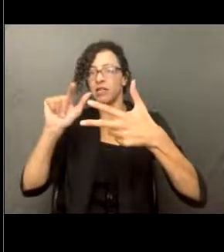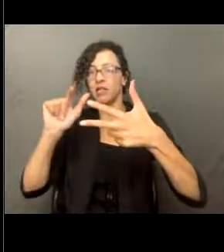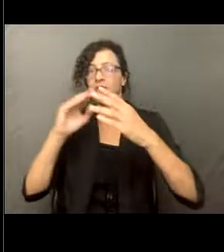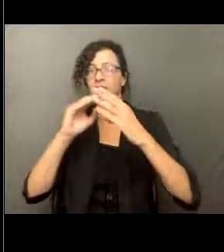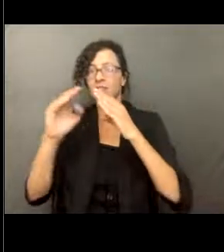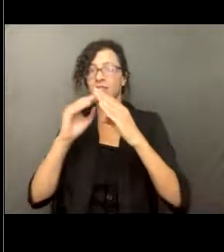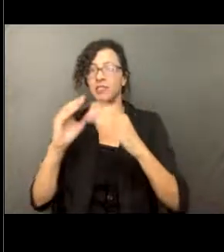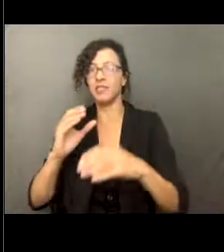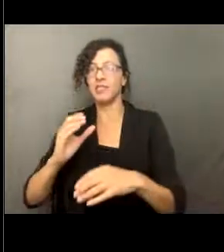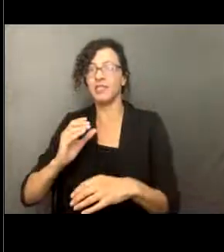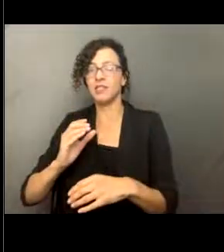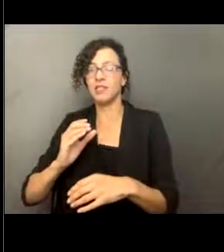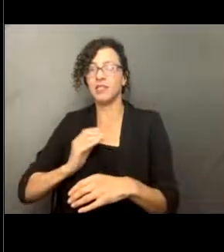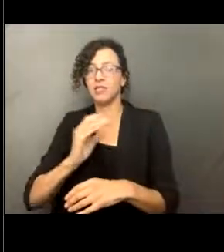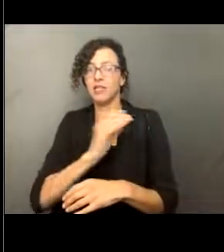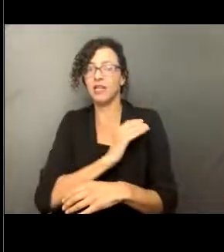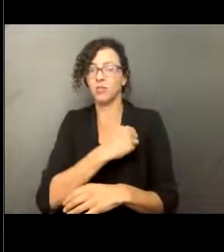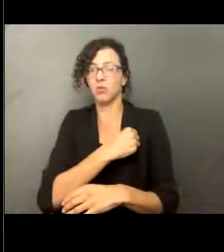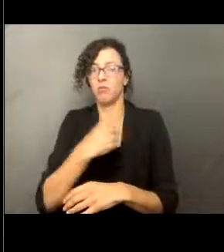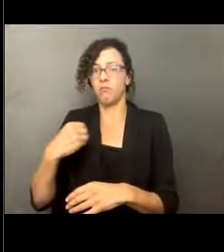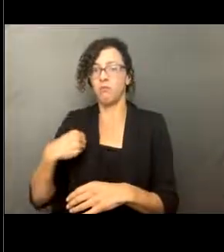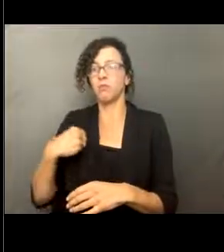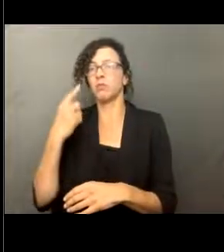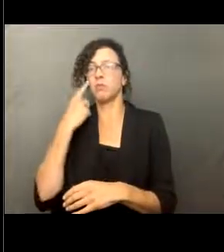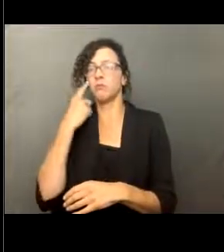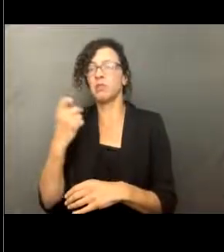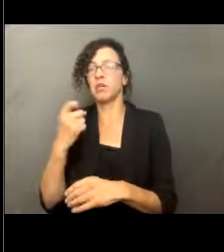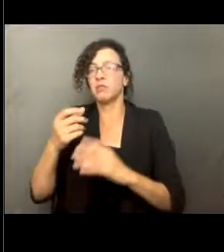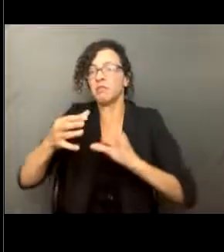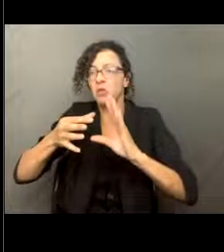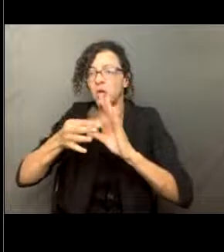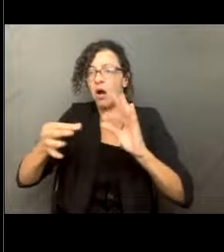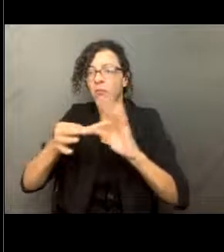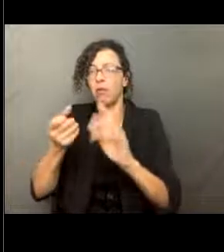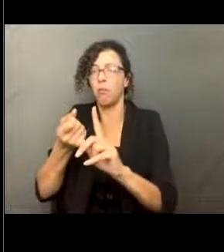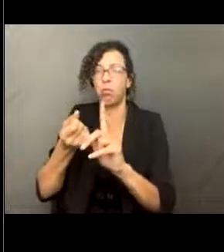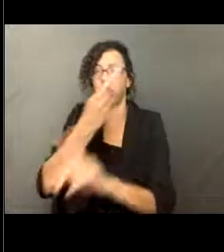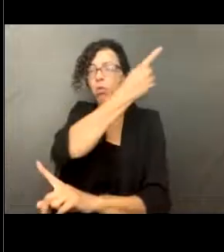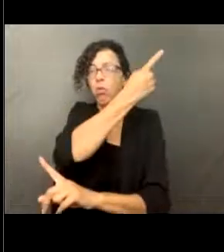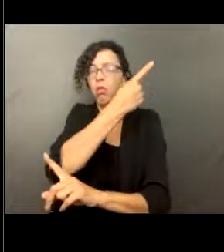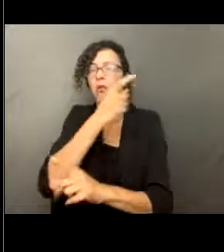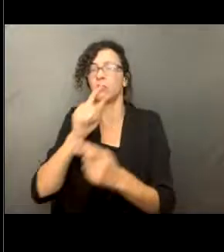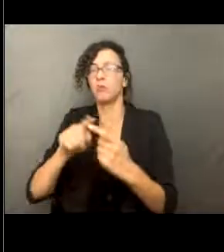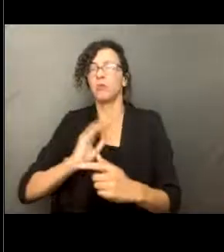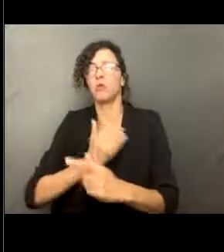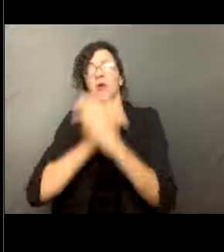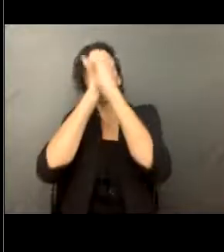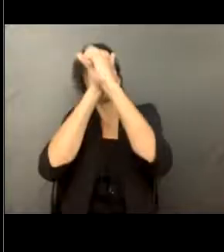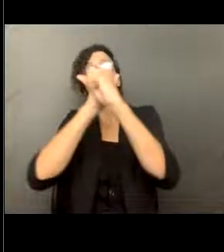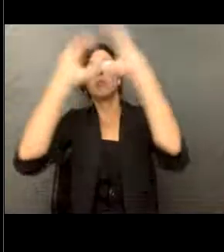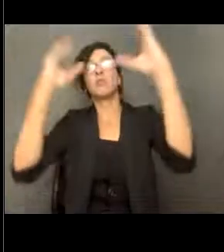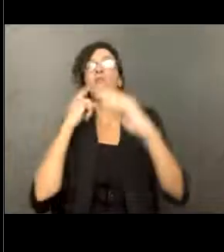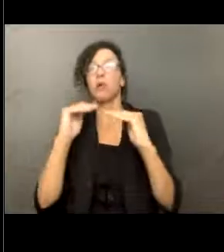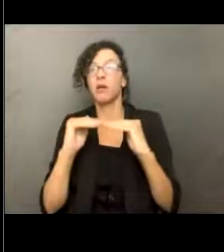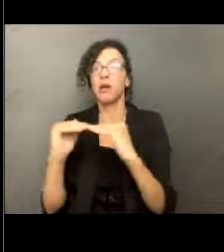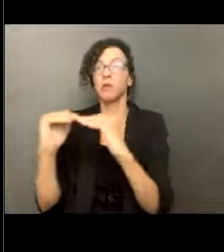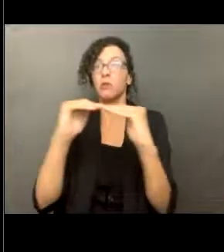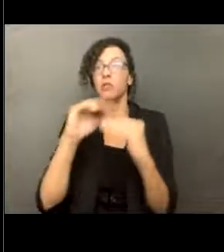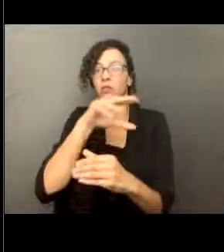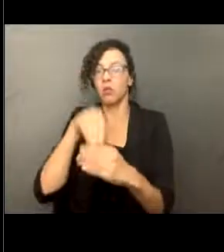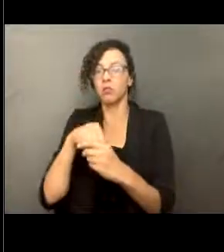leader whose divisive comments and actions run contrary to our vision for equity and inclusion for all Californians.